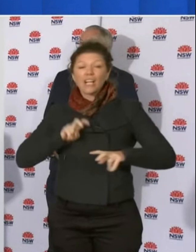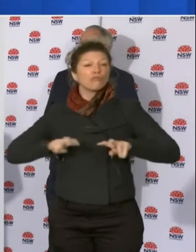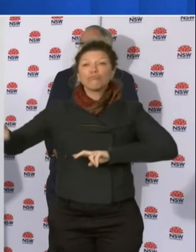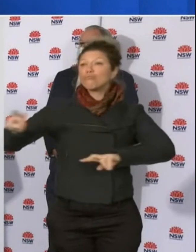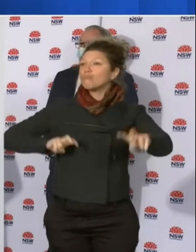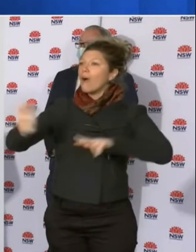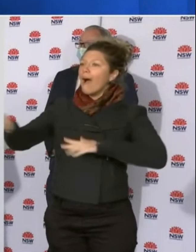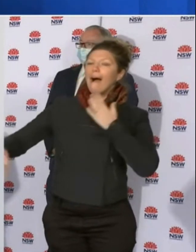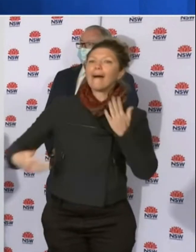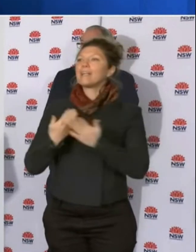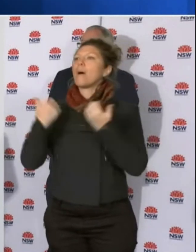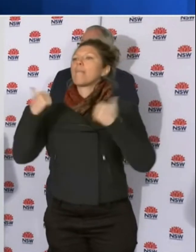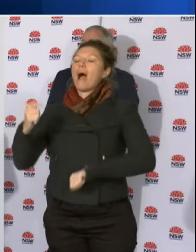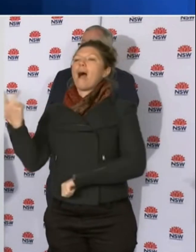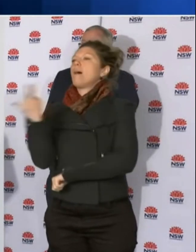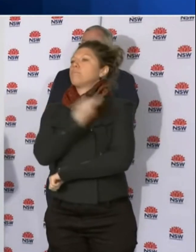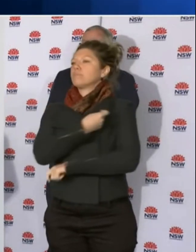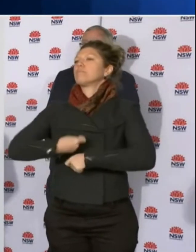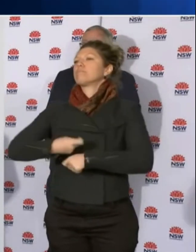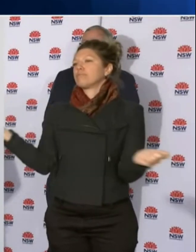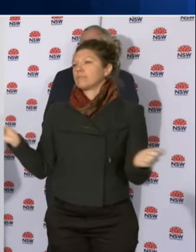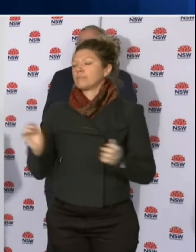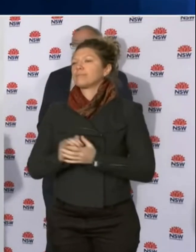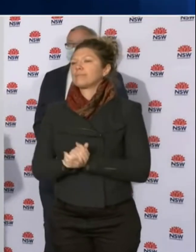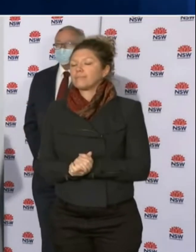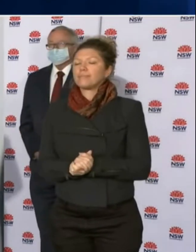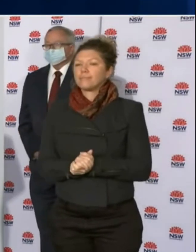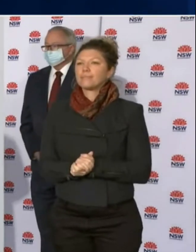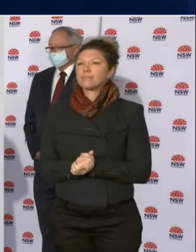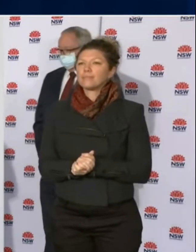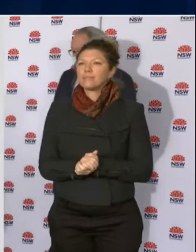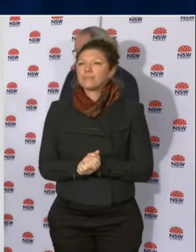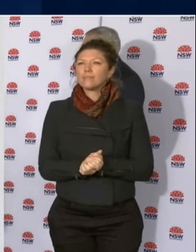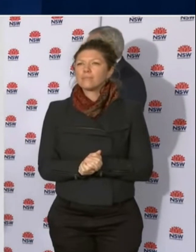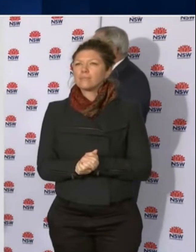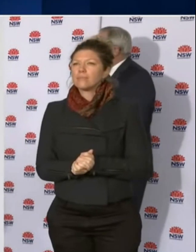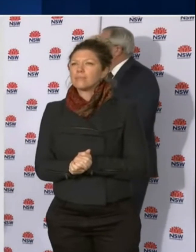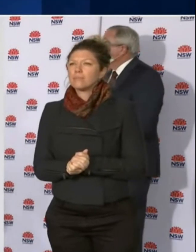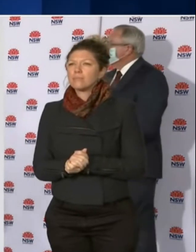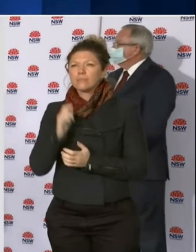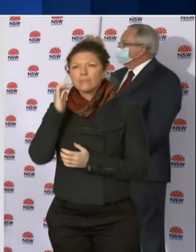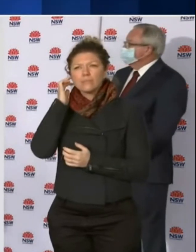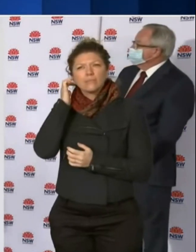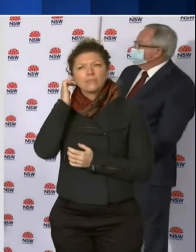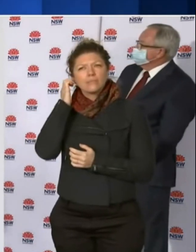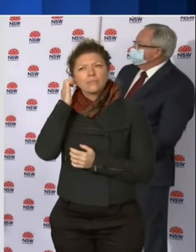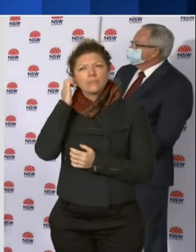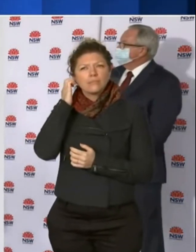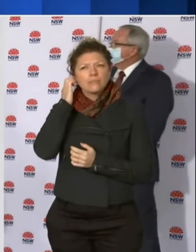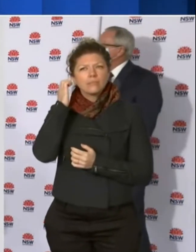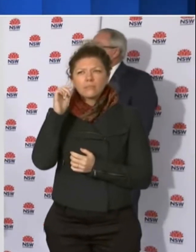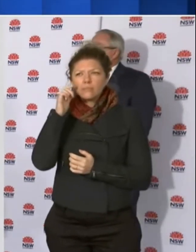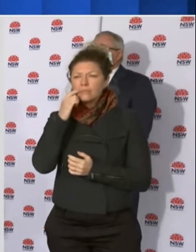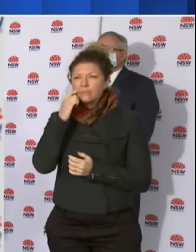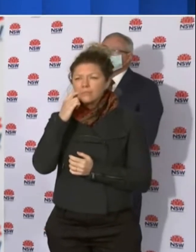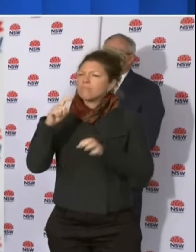we get a large chunk of our population vaccinated. Mr. Warboys, please, our beaches, and maybe, sorry, Premier, but it might be addressed to you